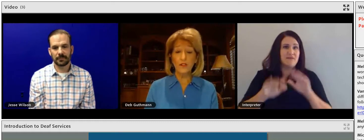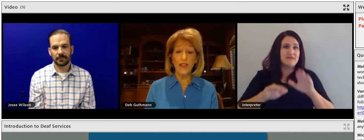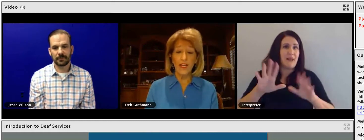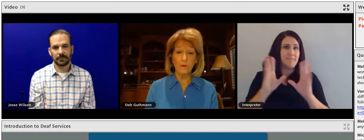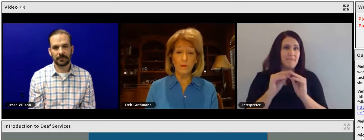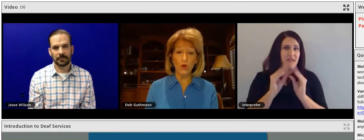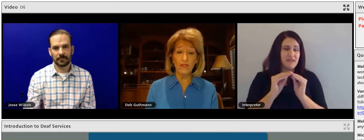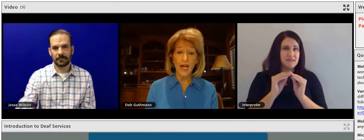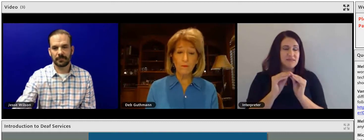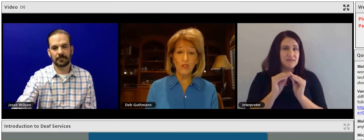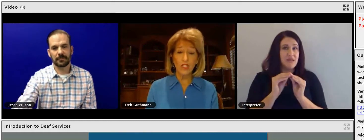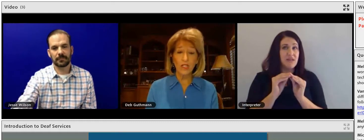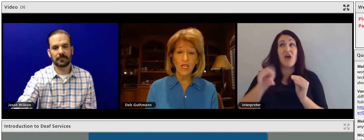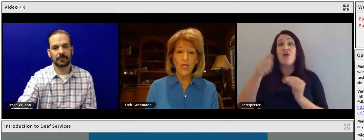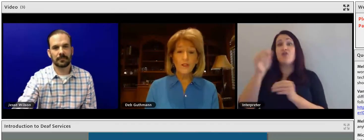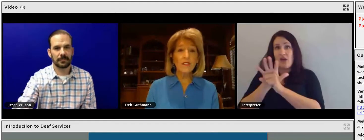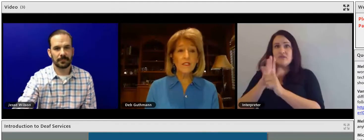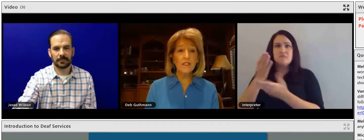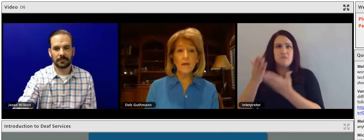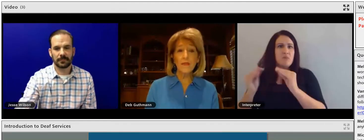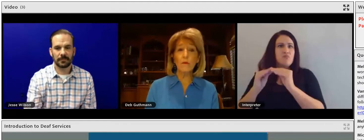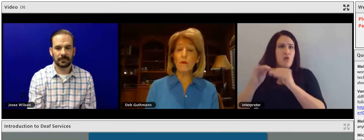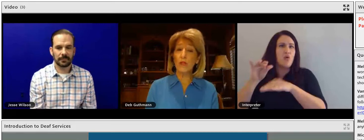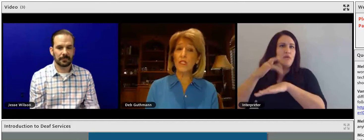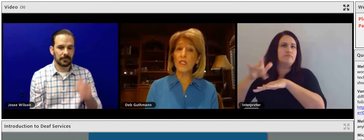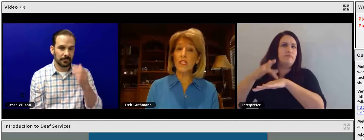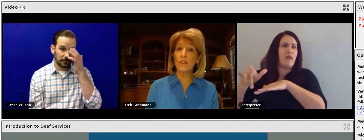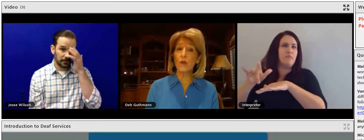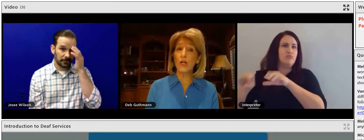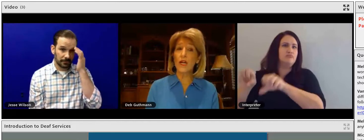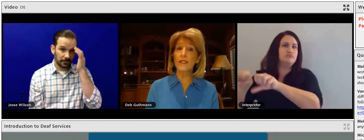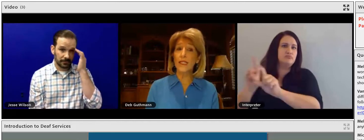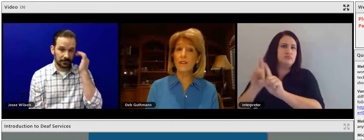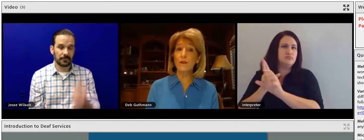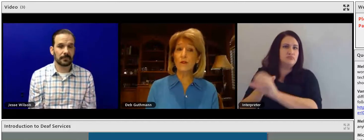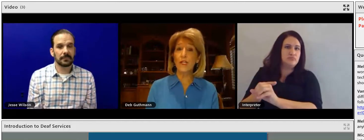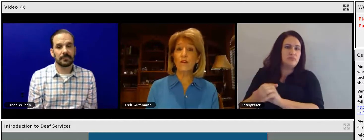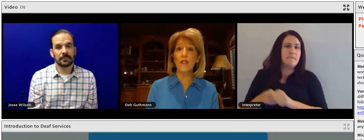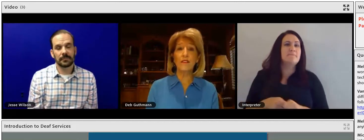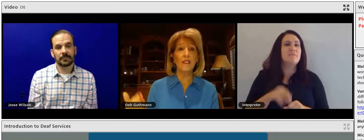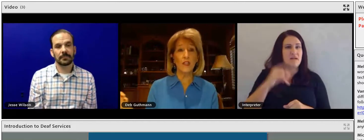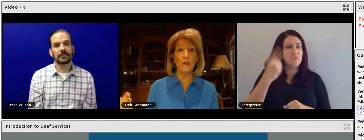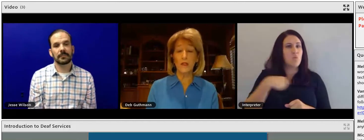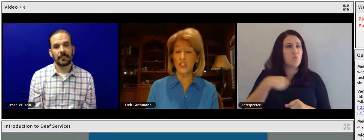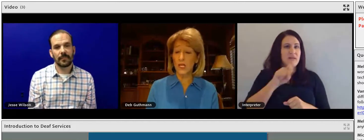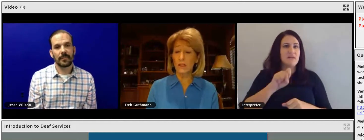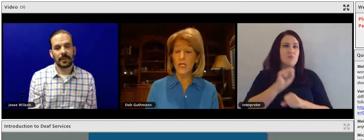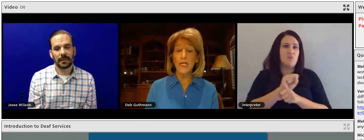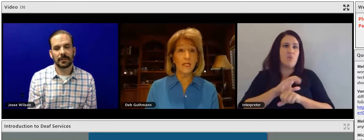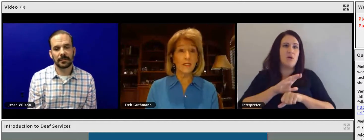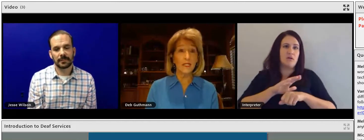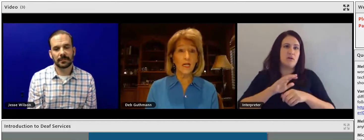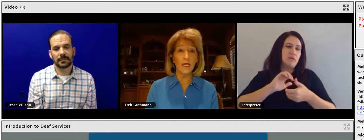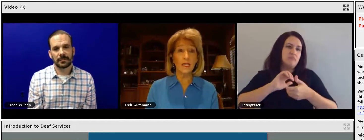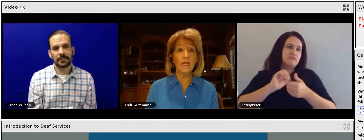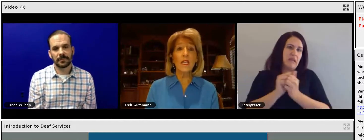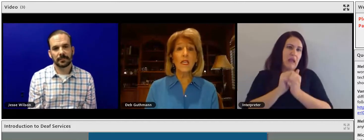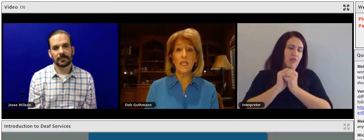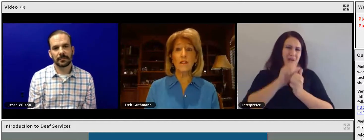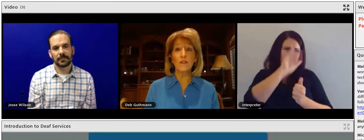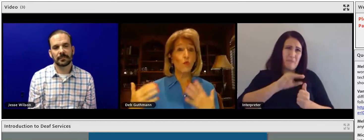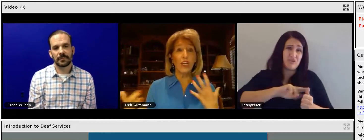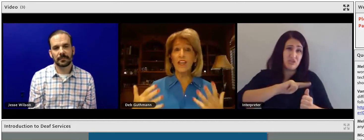in other parts of the country that is more of an option. So this is something we really need to work on together to increase, and I know Michelle